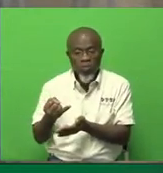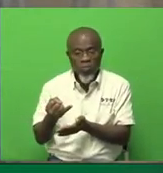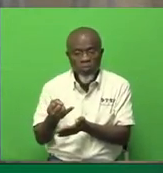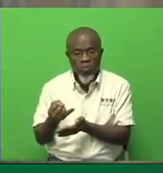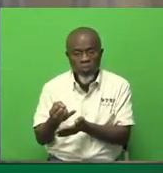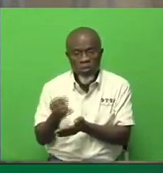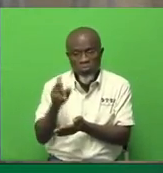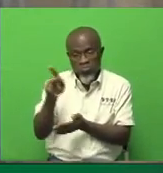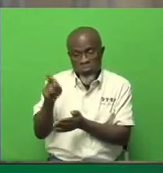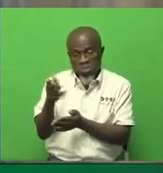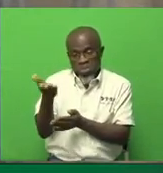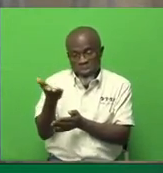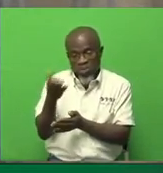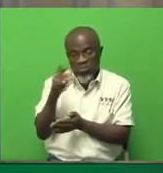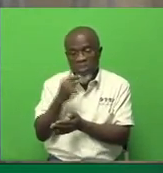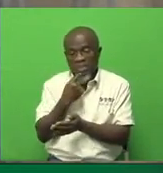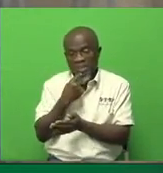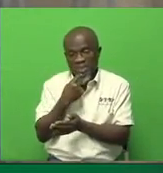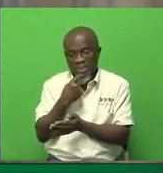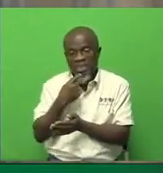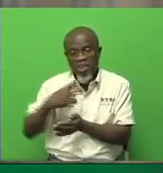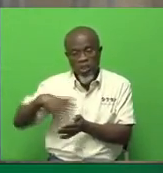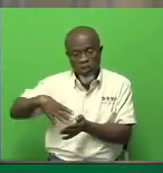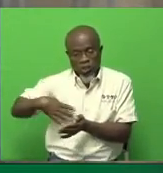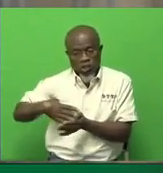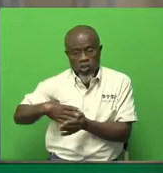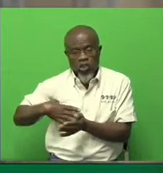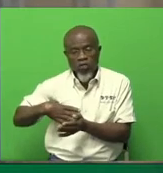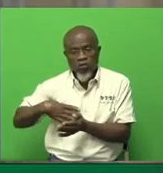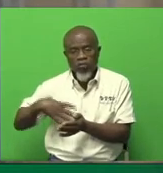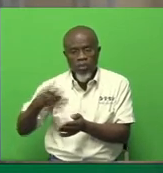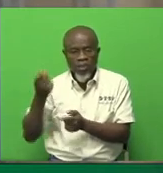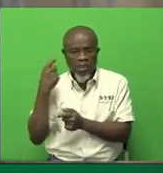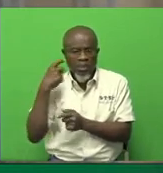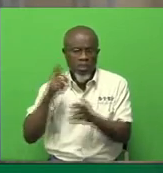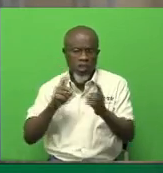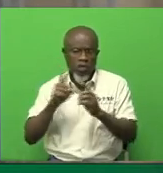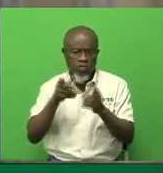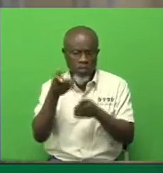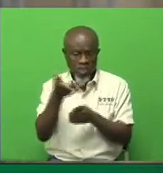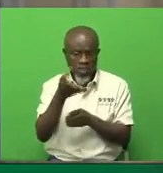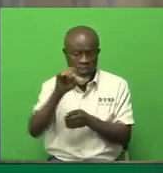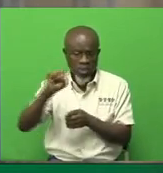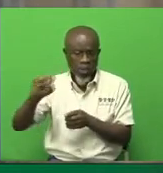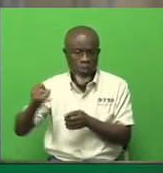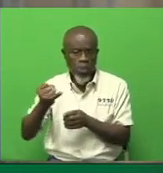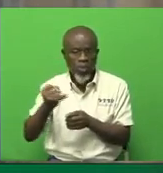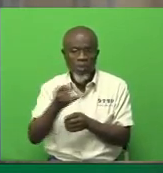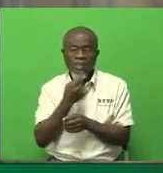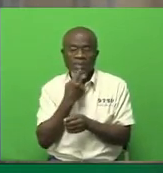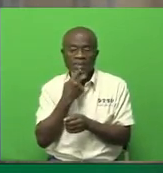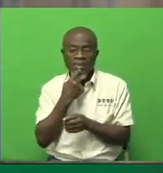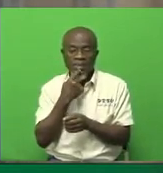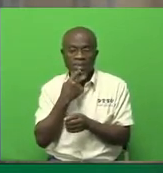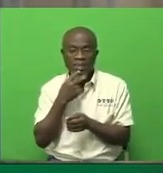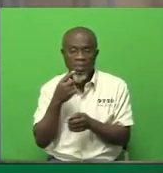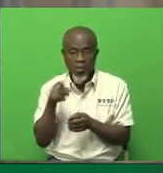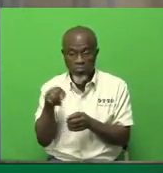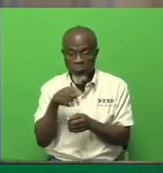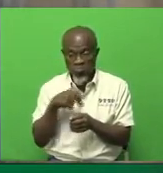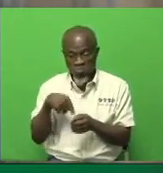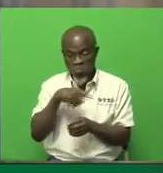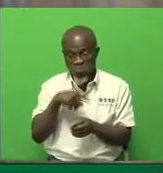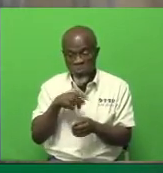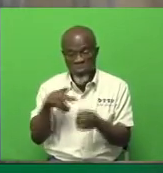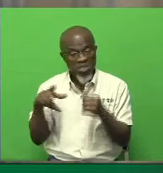president of the arang West Africa taxi drivers Association about taxi drivers being robbed one person